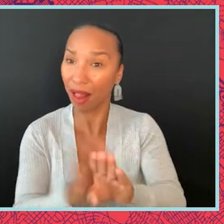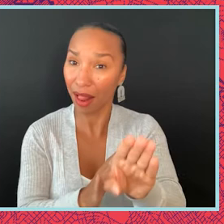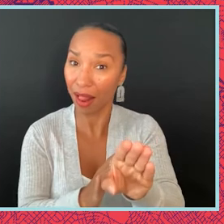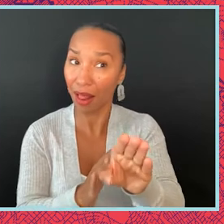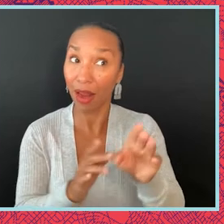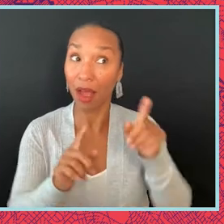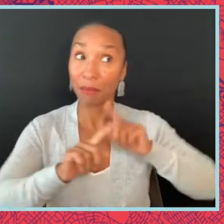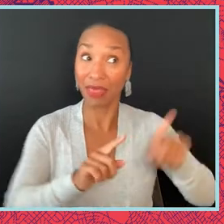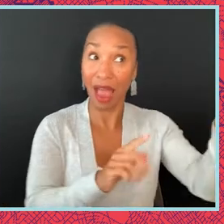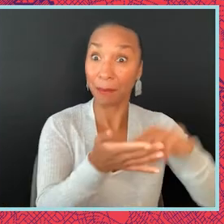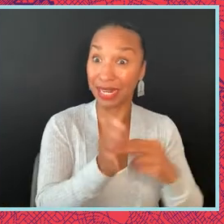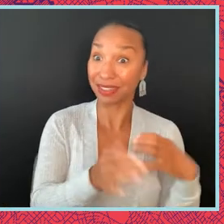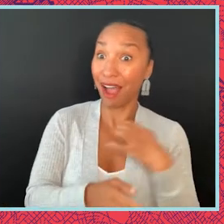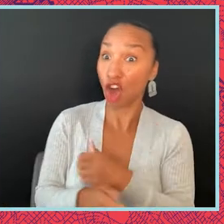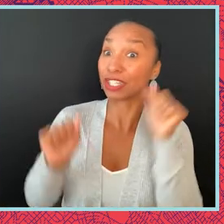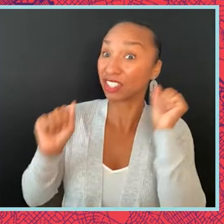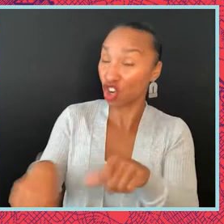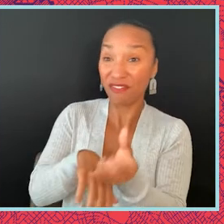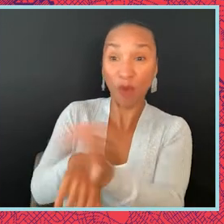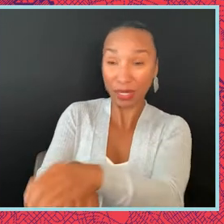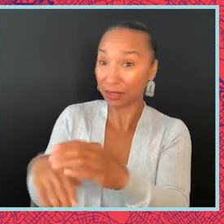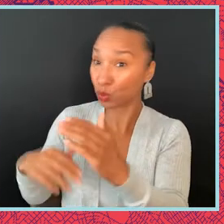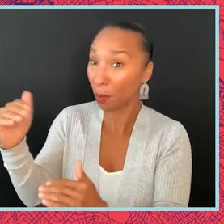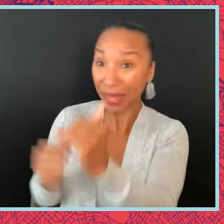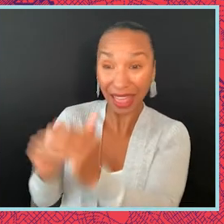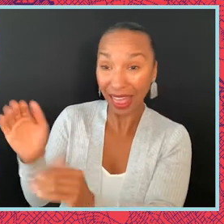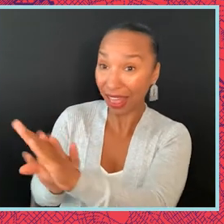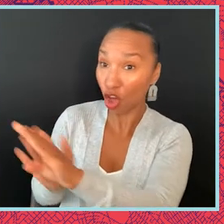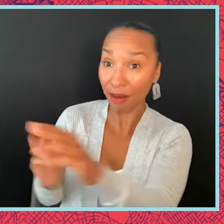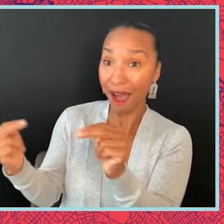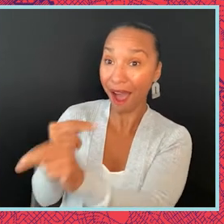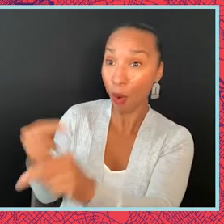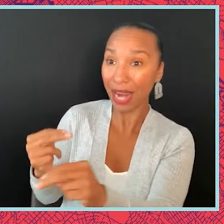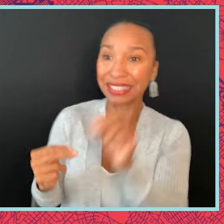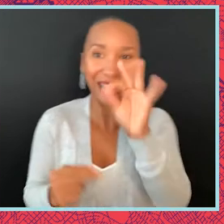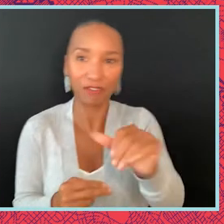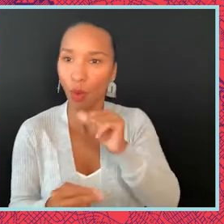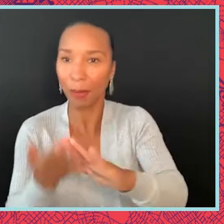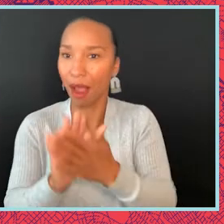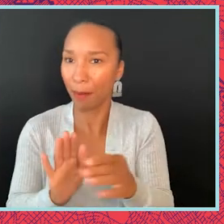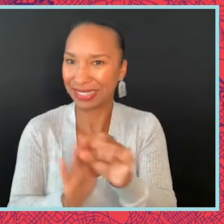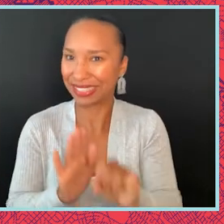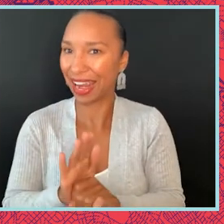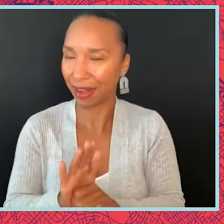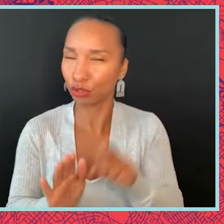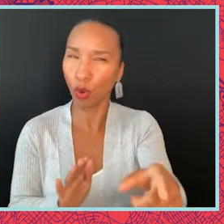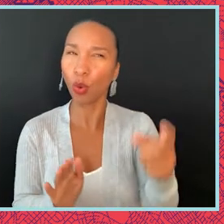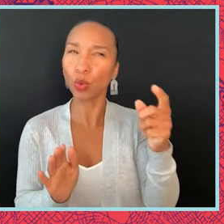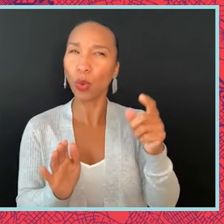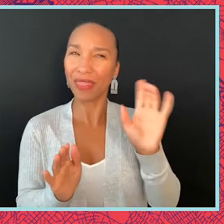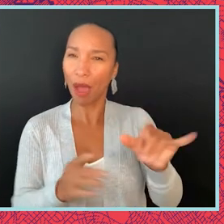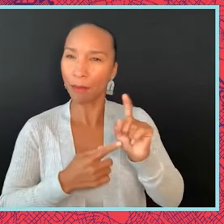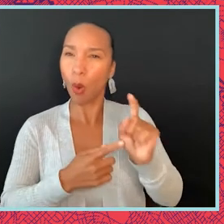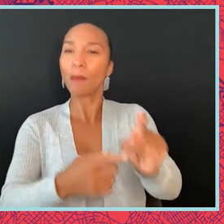of statehood, Congress would be able to force those highways down their throats. And so you saw from that kernel of realization during that moment